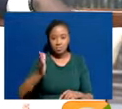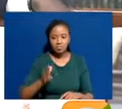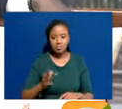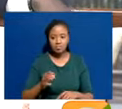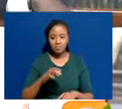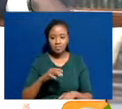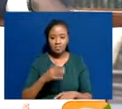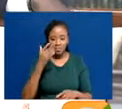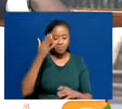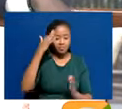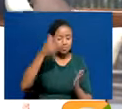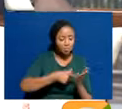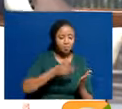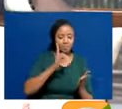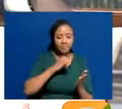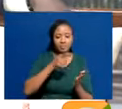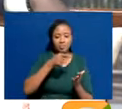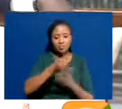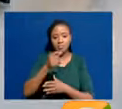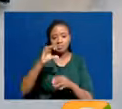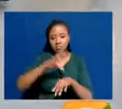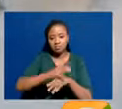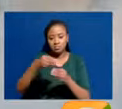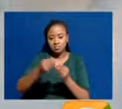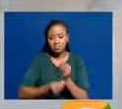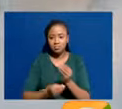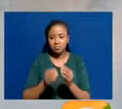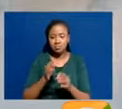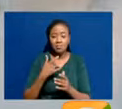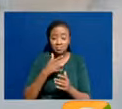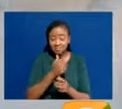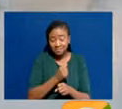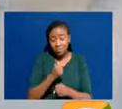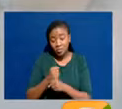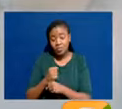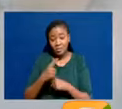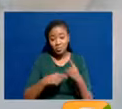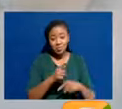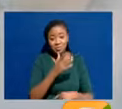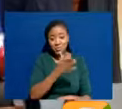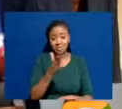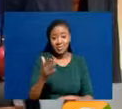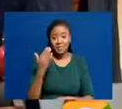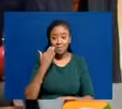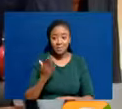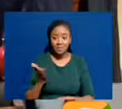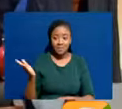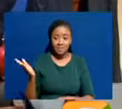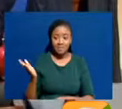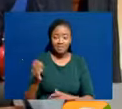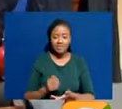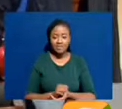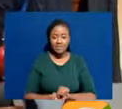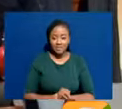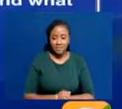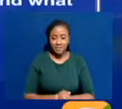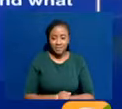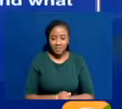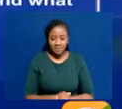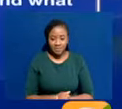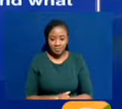So we know you've paid and you get your approvals. Nice. Yeah. It's things we're working on, Jeff. Yeah. Pole. Kyoko EKS says, in Westland